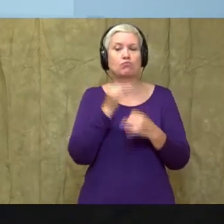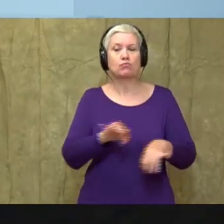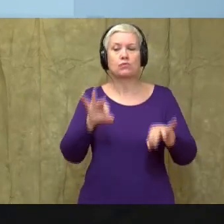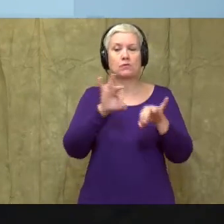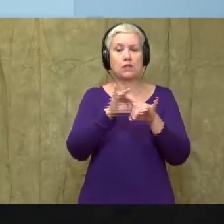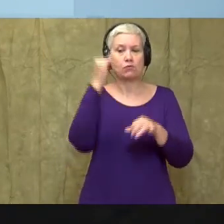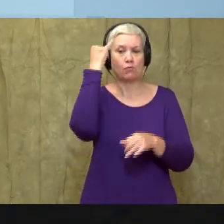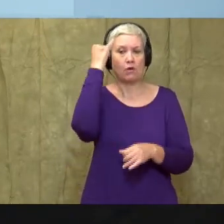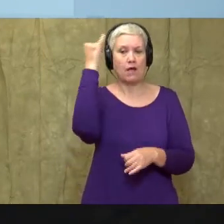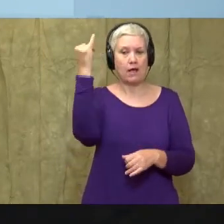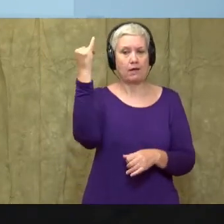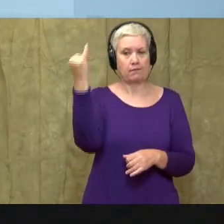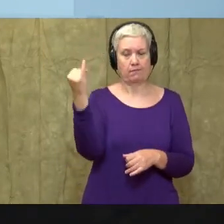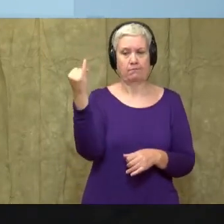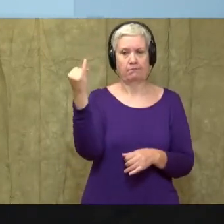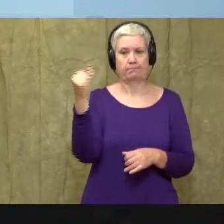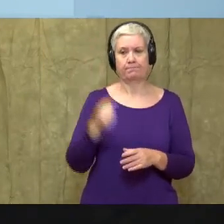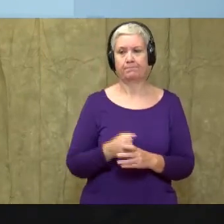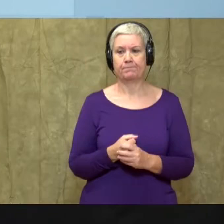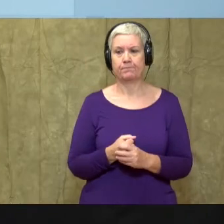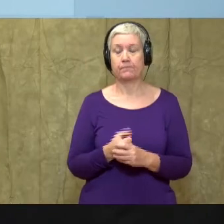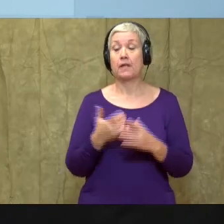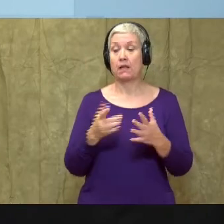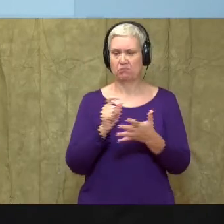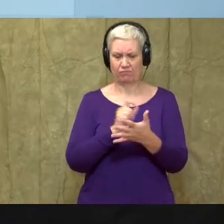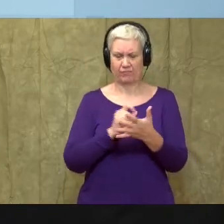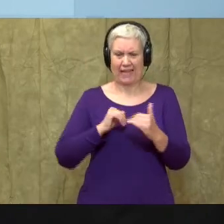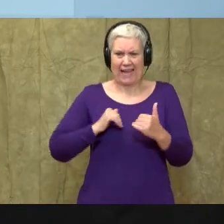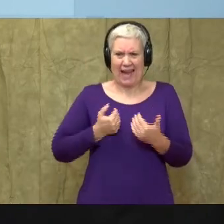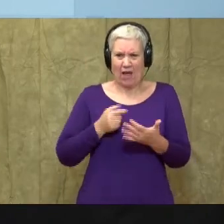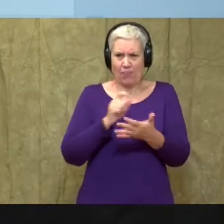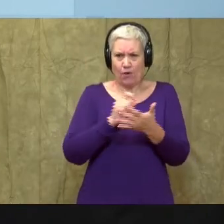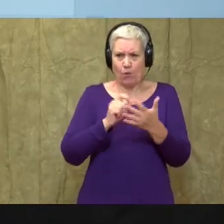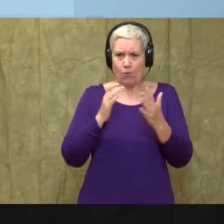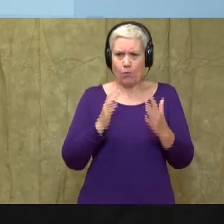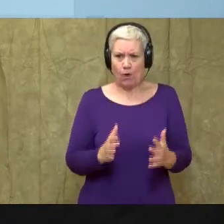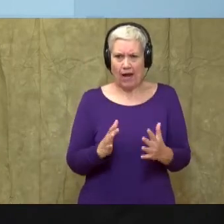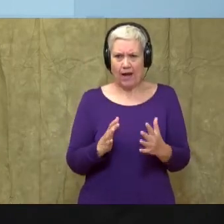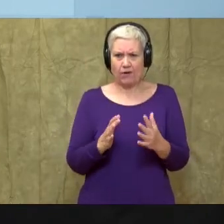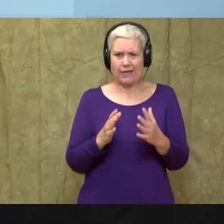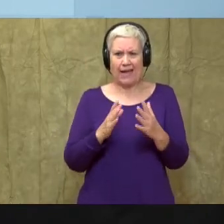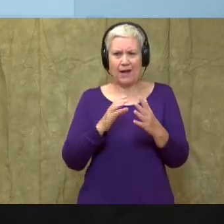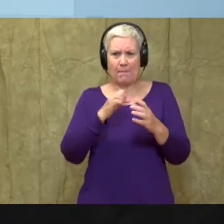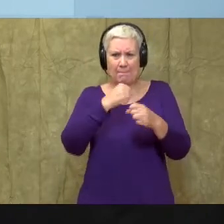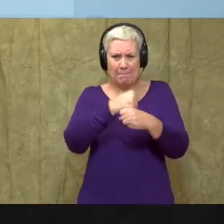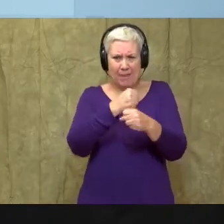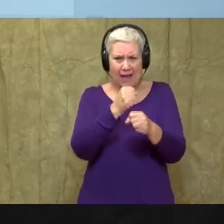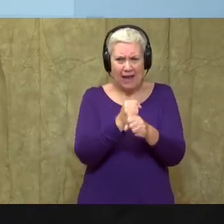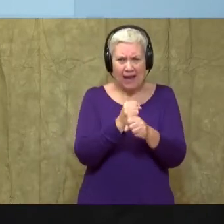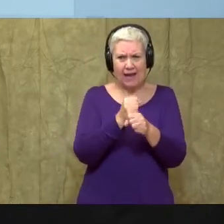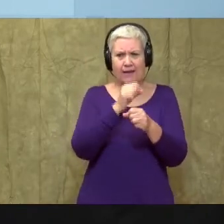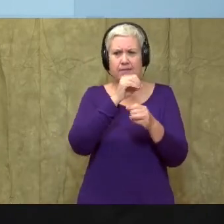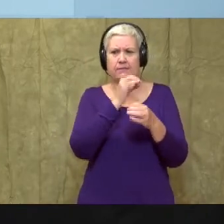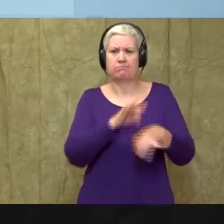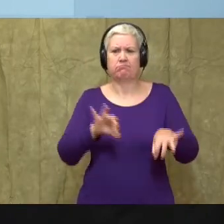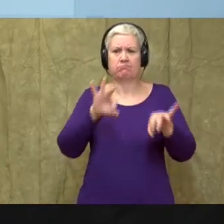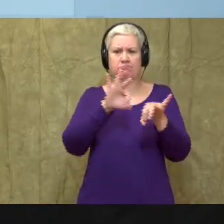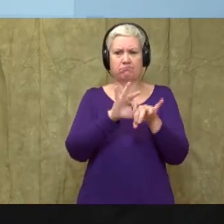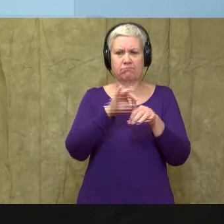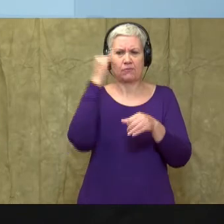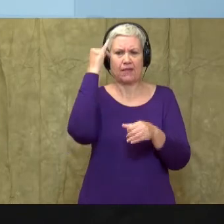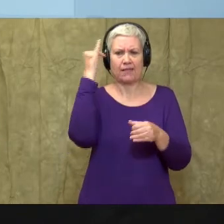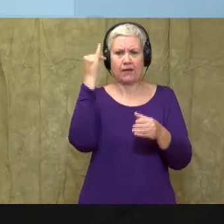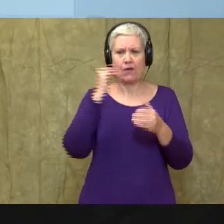how a writer produces a central idea, and then how that writer just kind of makes it grow. Okay, and we're looking